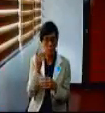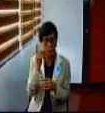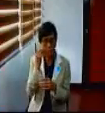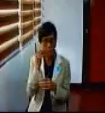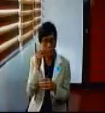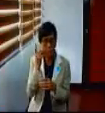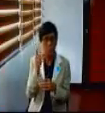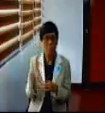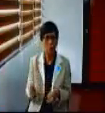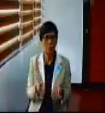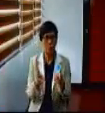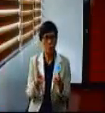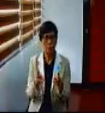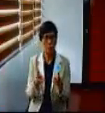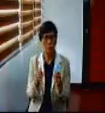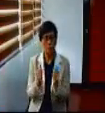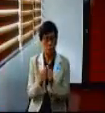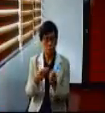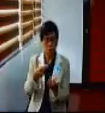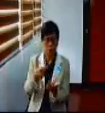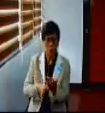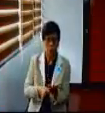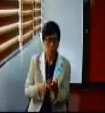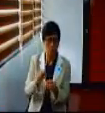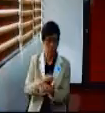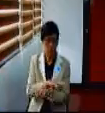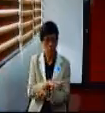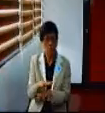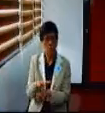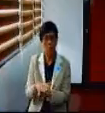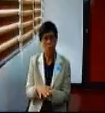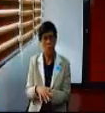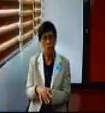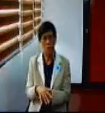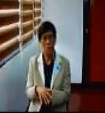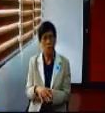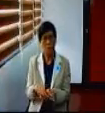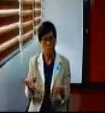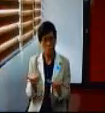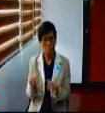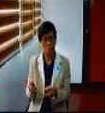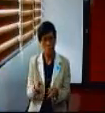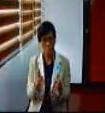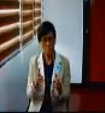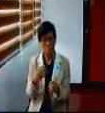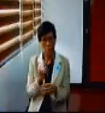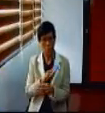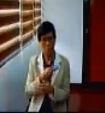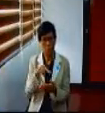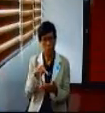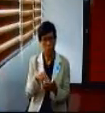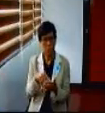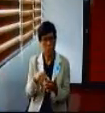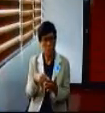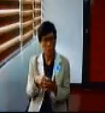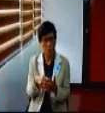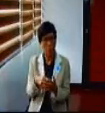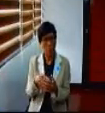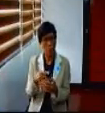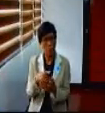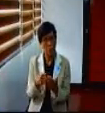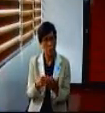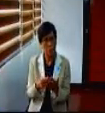with emphasis on effectiveness. Similarly, we need, as part of the judicial mechanism,